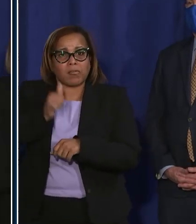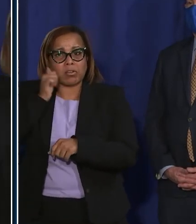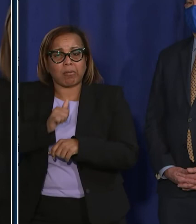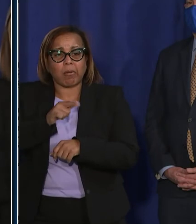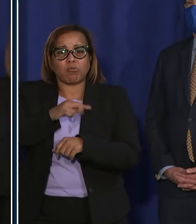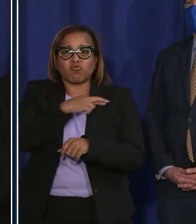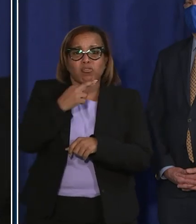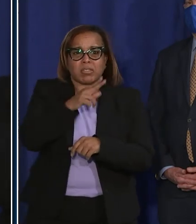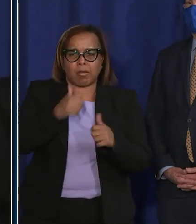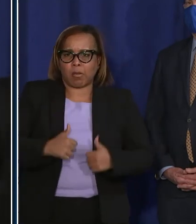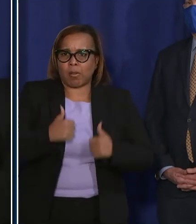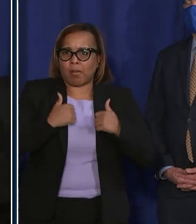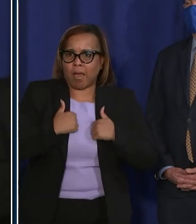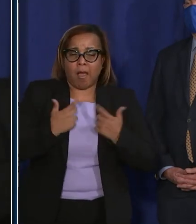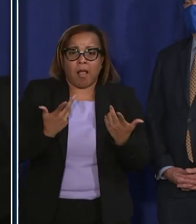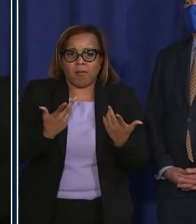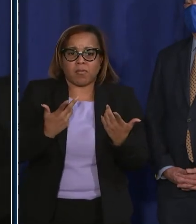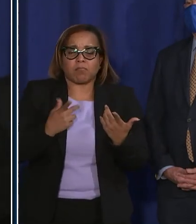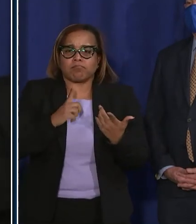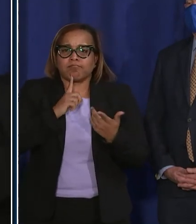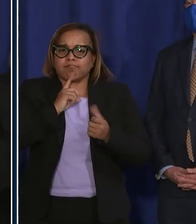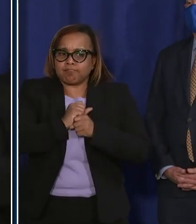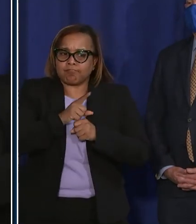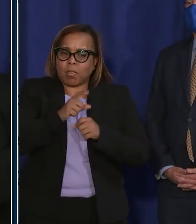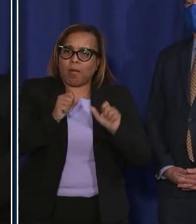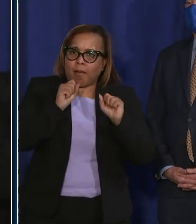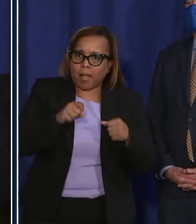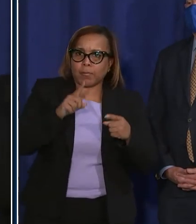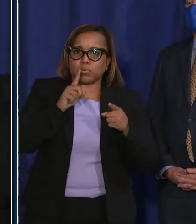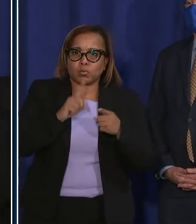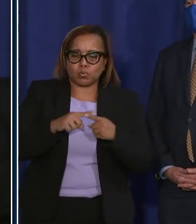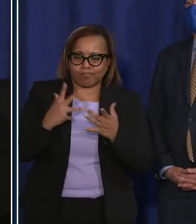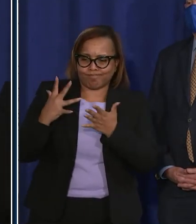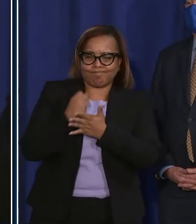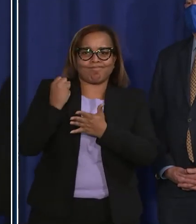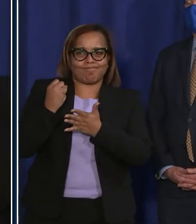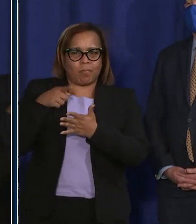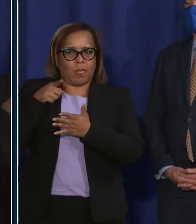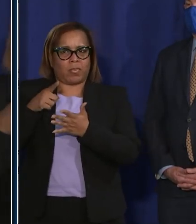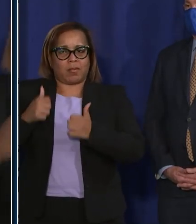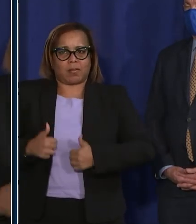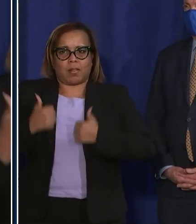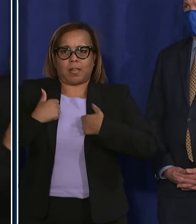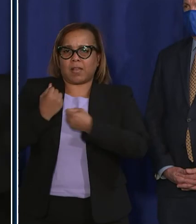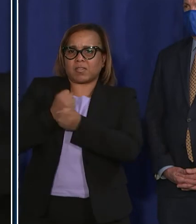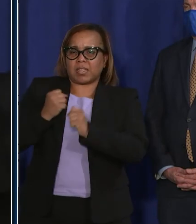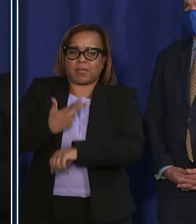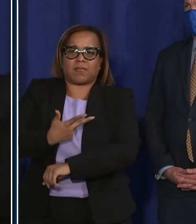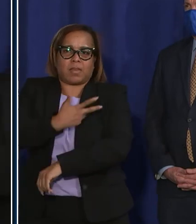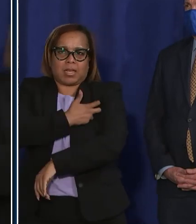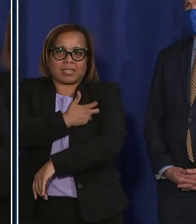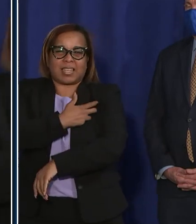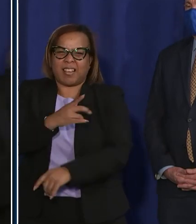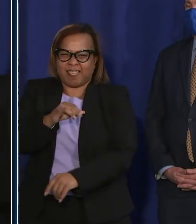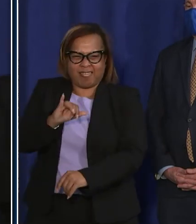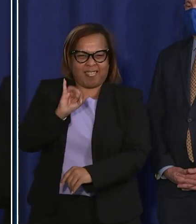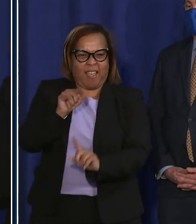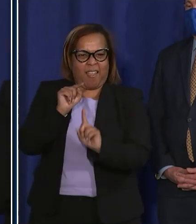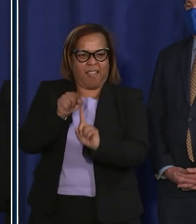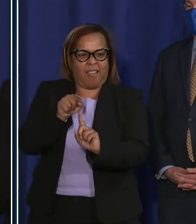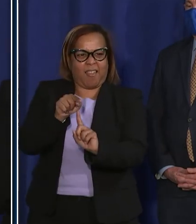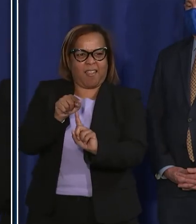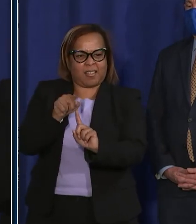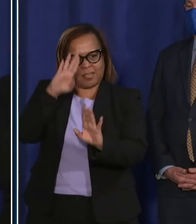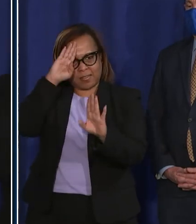risking life and limb, are absolutely able to take advantage of this life-saving vaccine. That is a